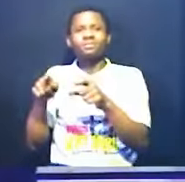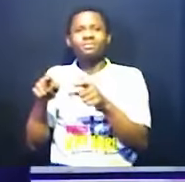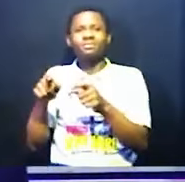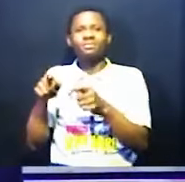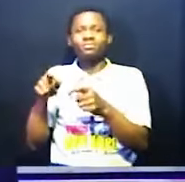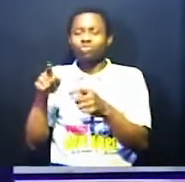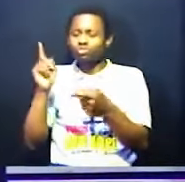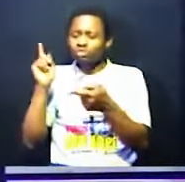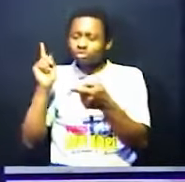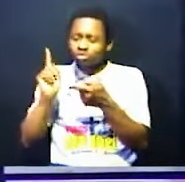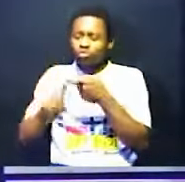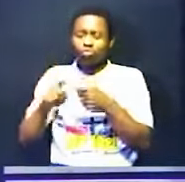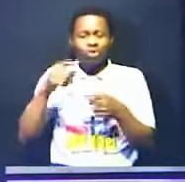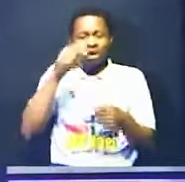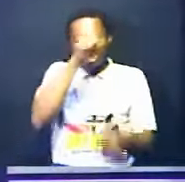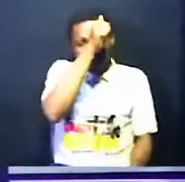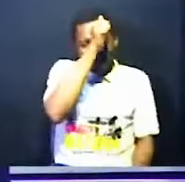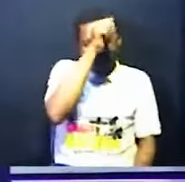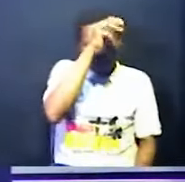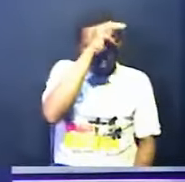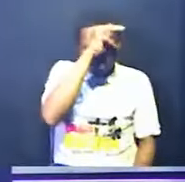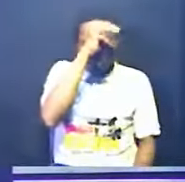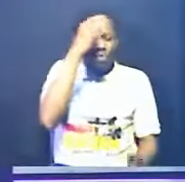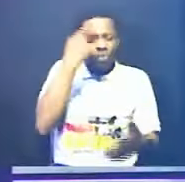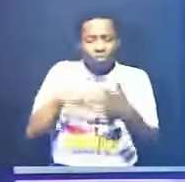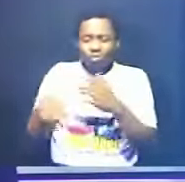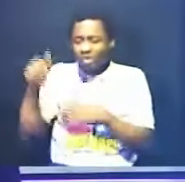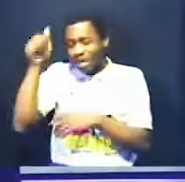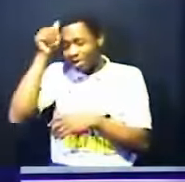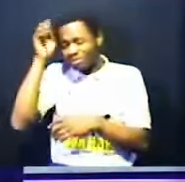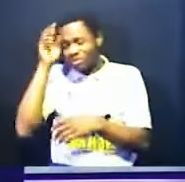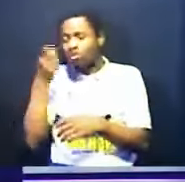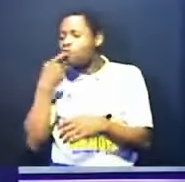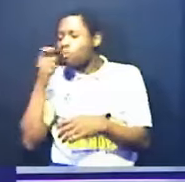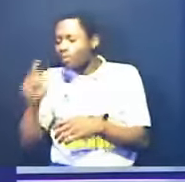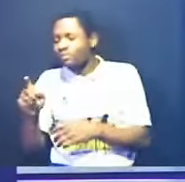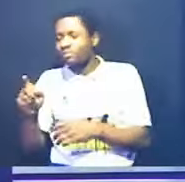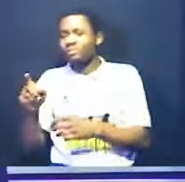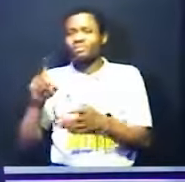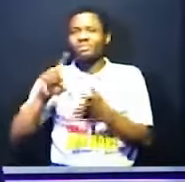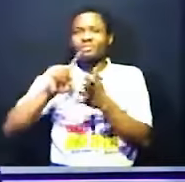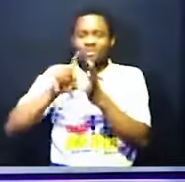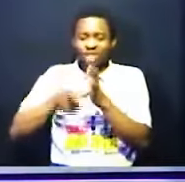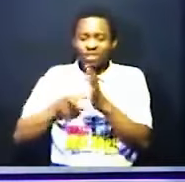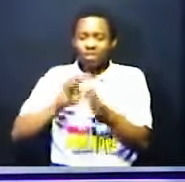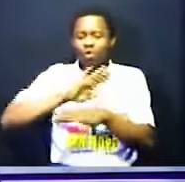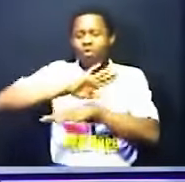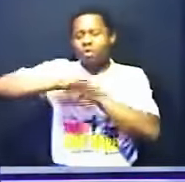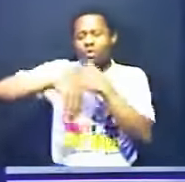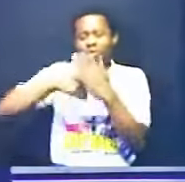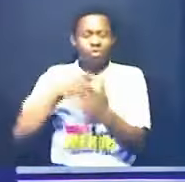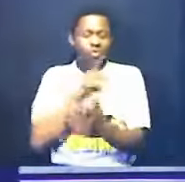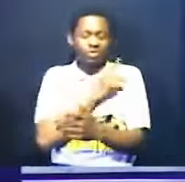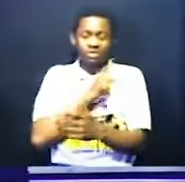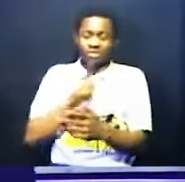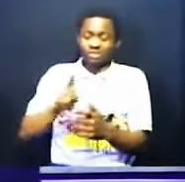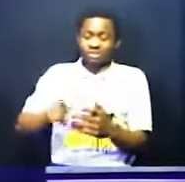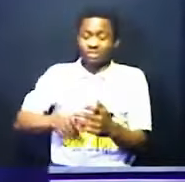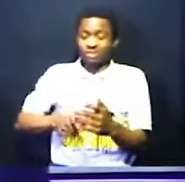Absalom's men did to Amnon what Absalom had ordered. Then all the king's sons got